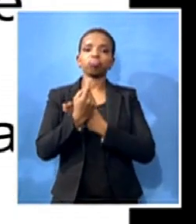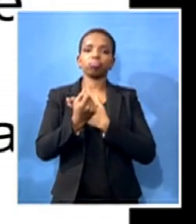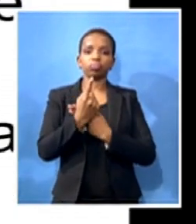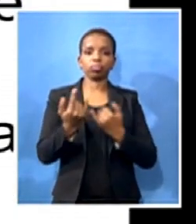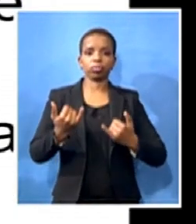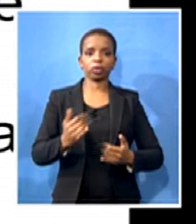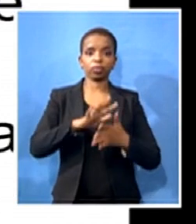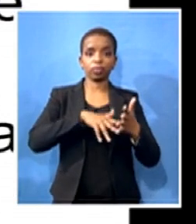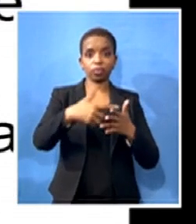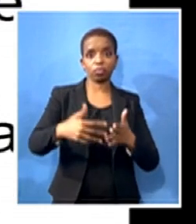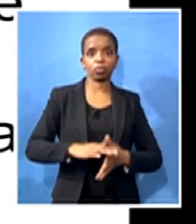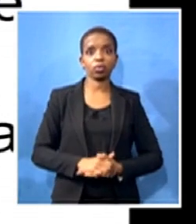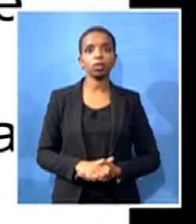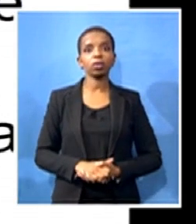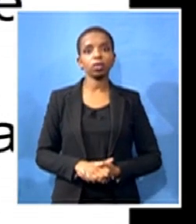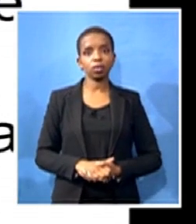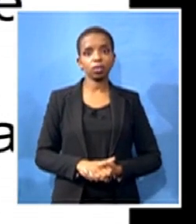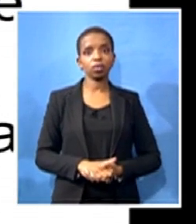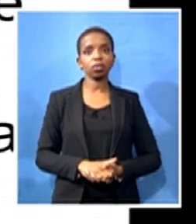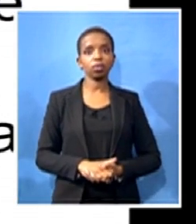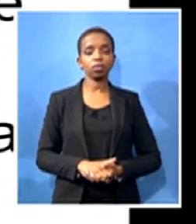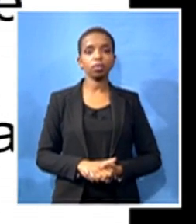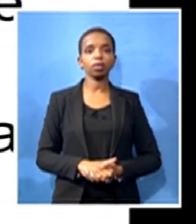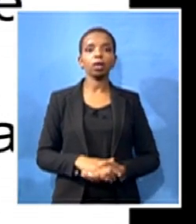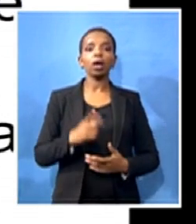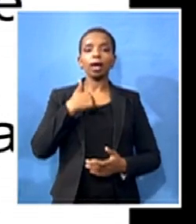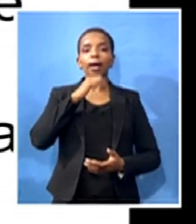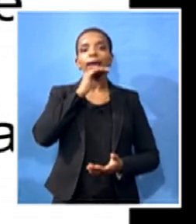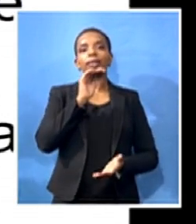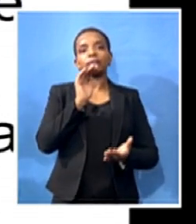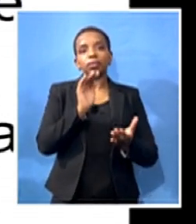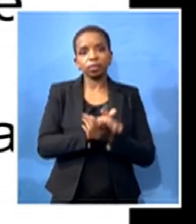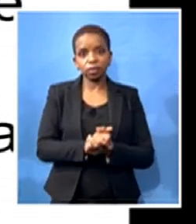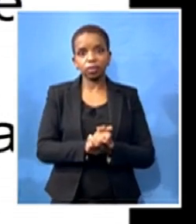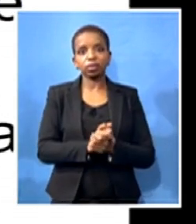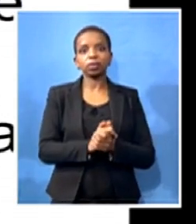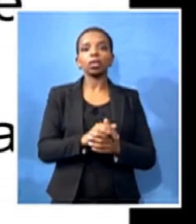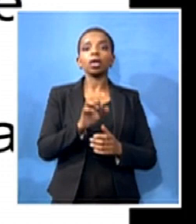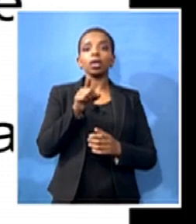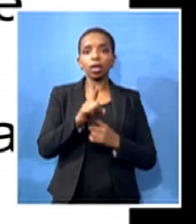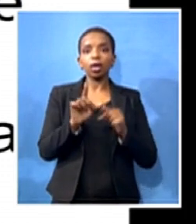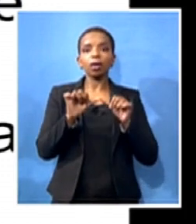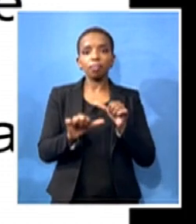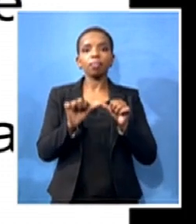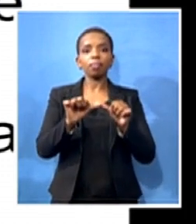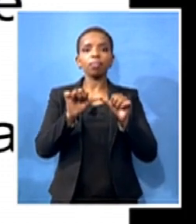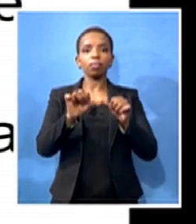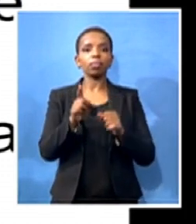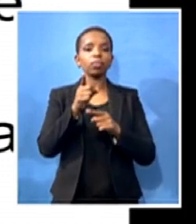But if trust is to be maintained, the establishment of platforms for collective action and citizen participation are necessary. And that's